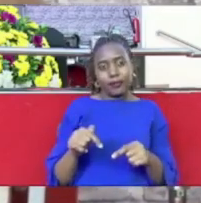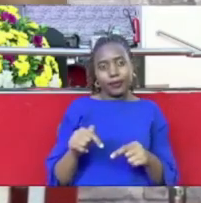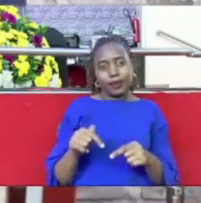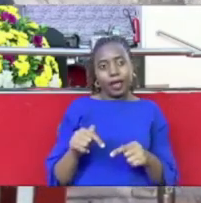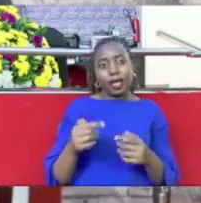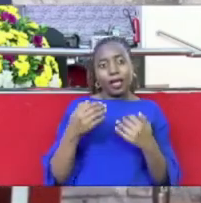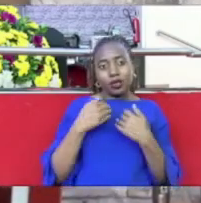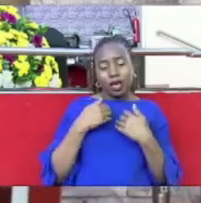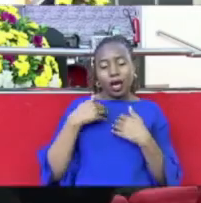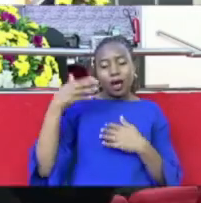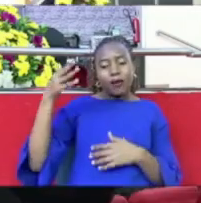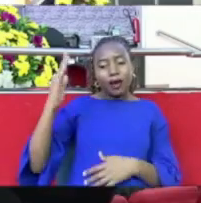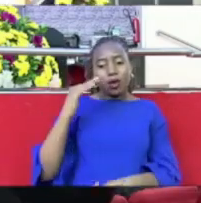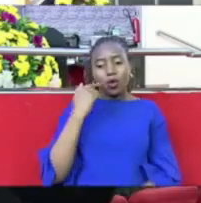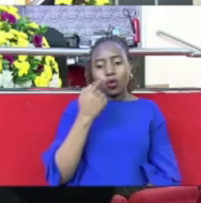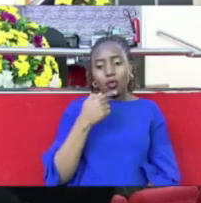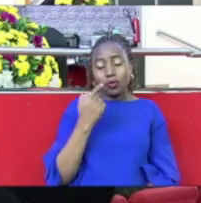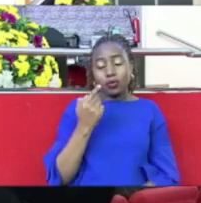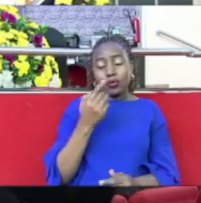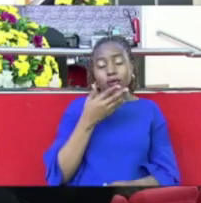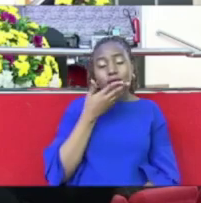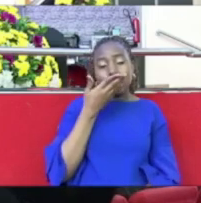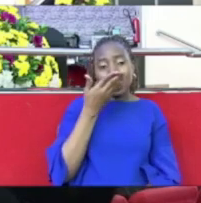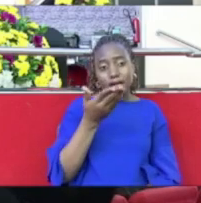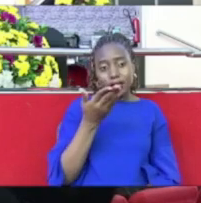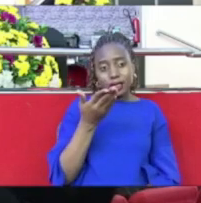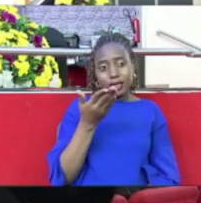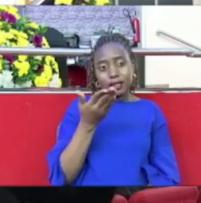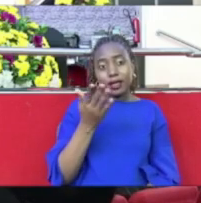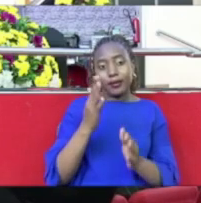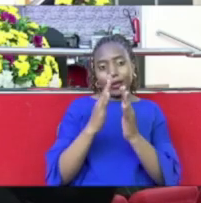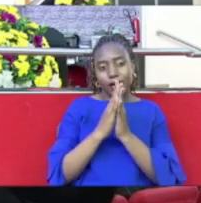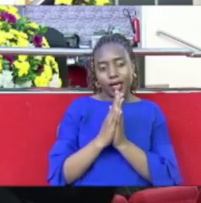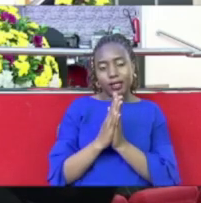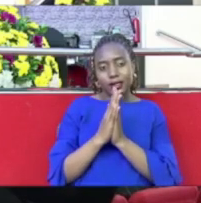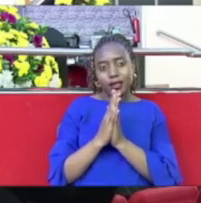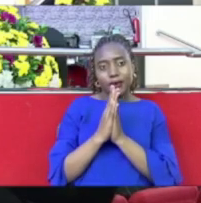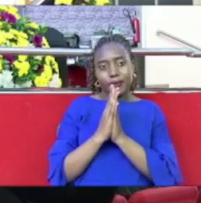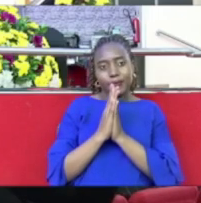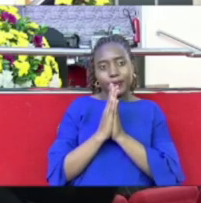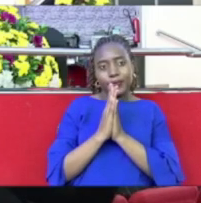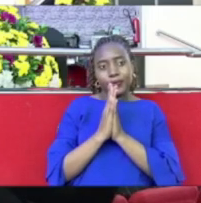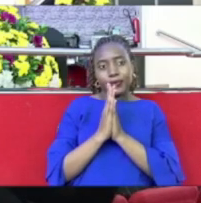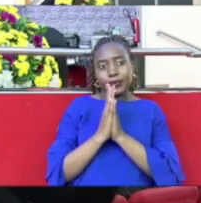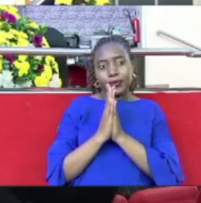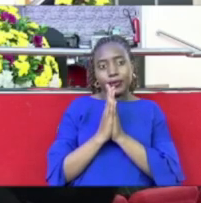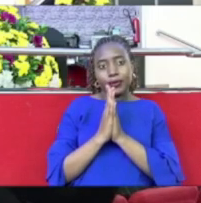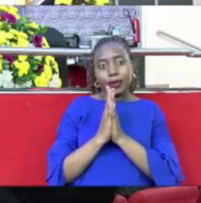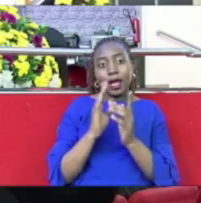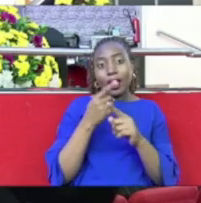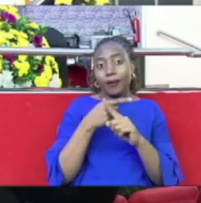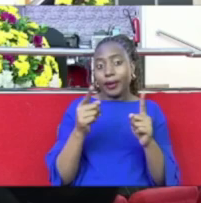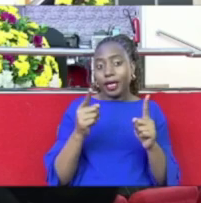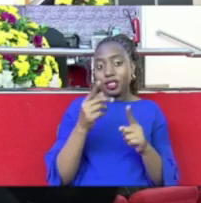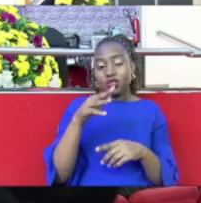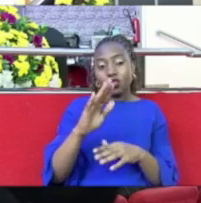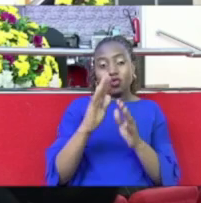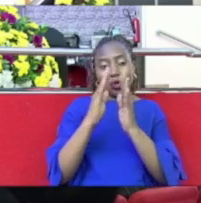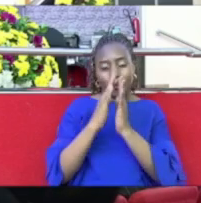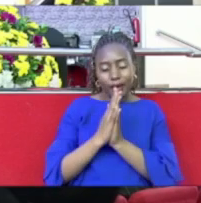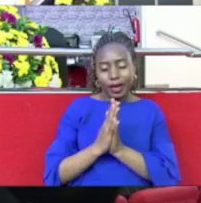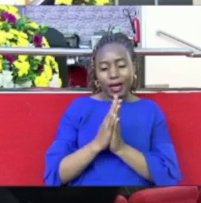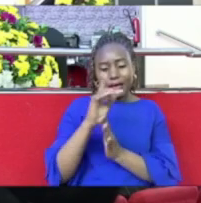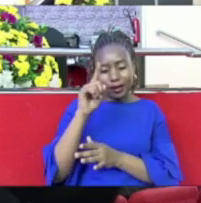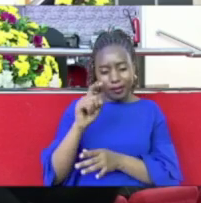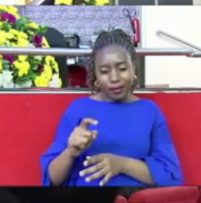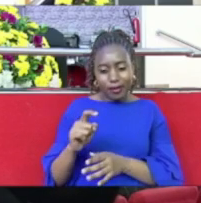God answering is a God who answers prayer. Kwamba ni Mungu anayejibu maombi. But your prayer must be mixed with